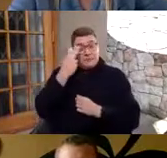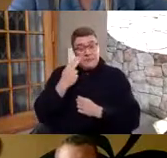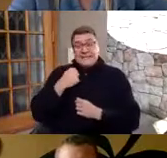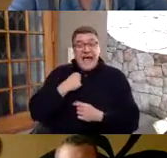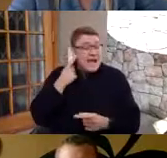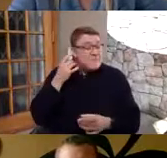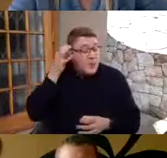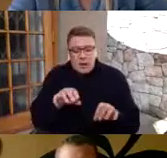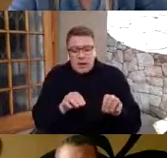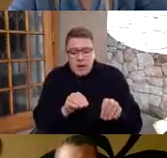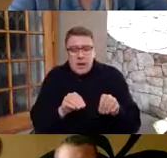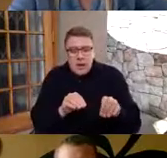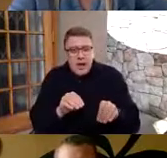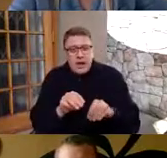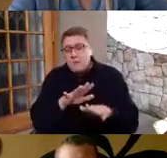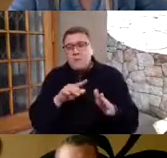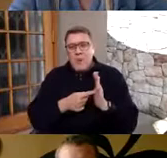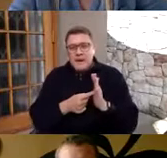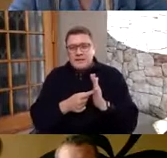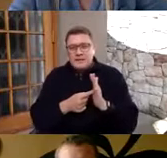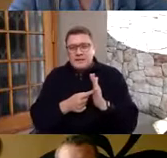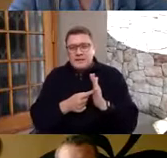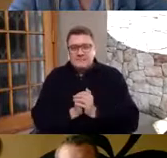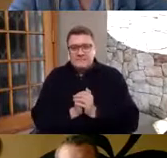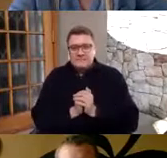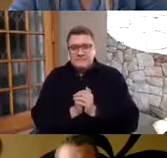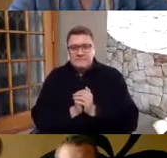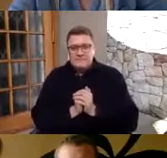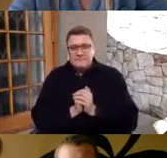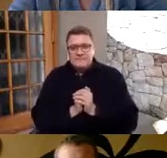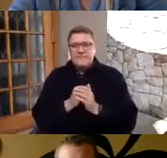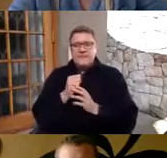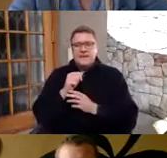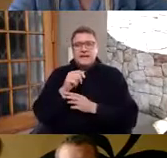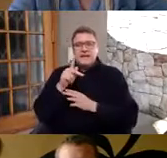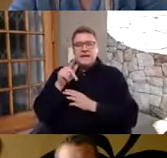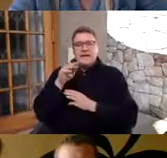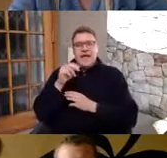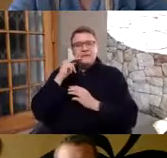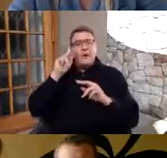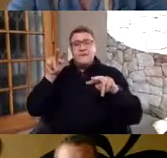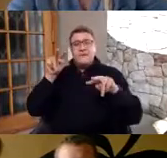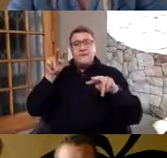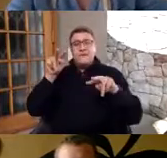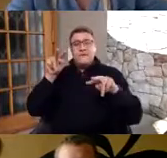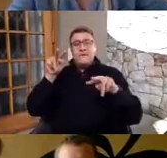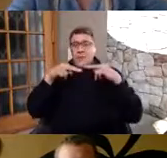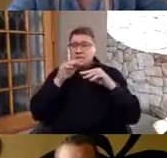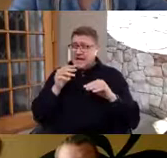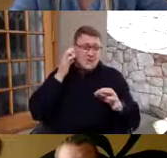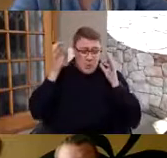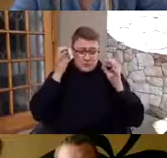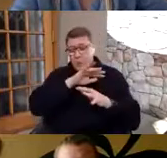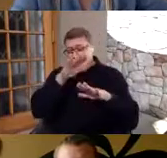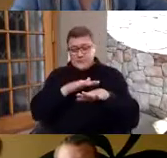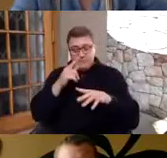Kim Rundle to everyone. For autistics, this drives Sammy crazy, so it's a challenging having noises all the time.